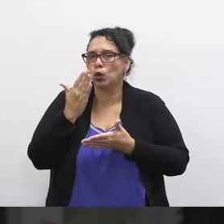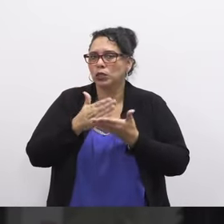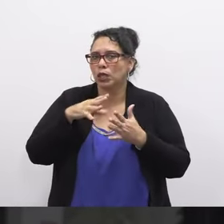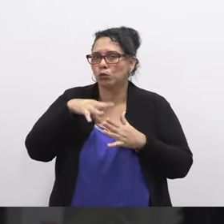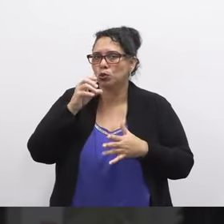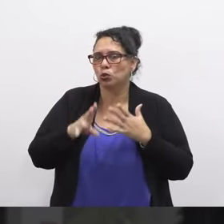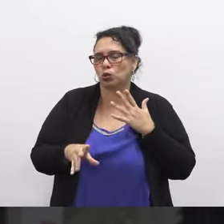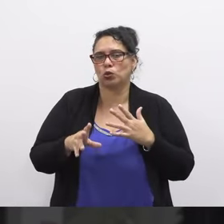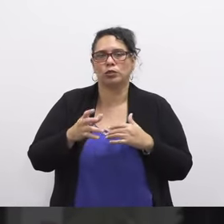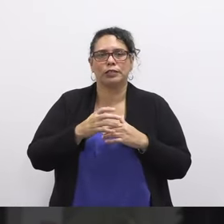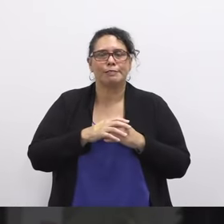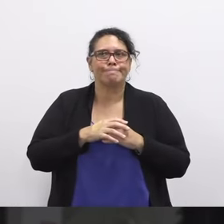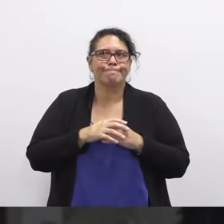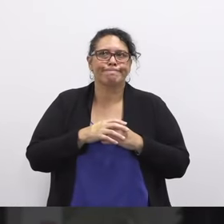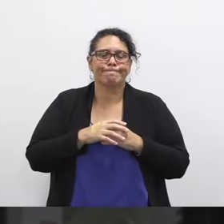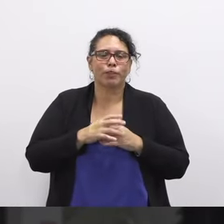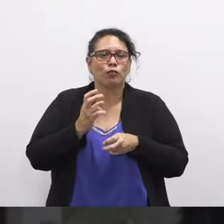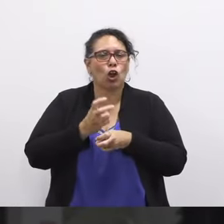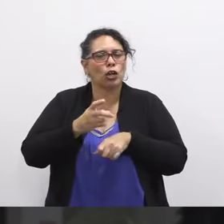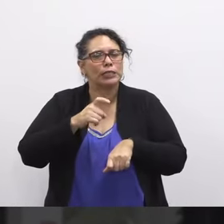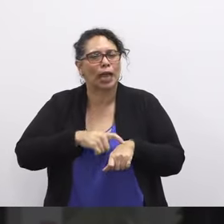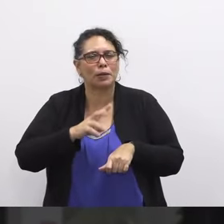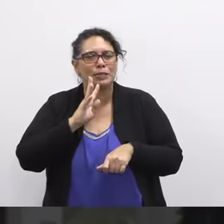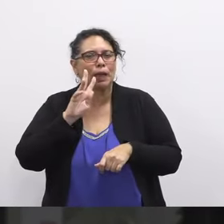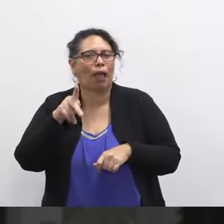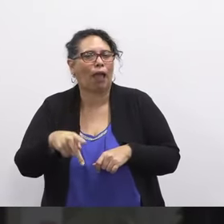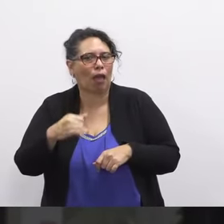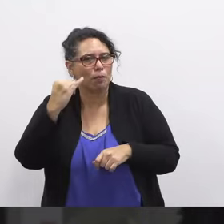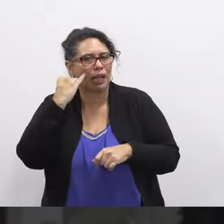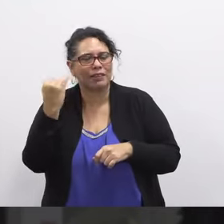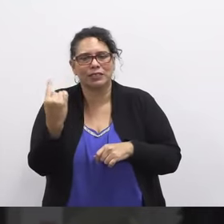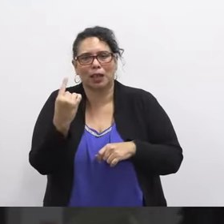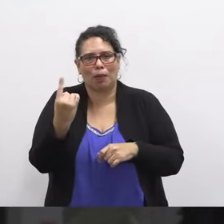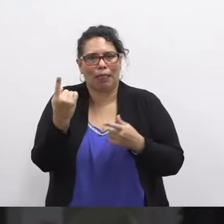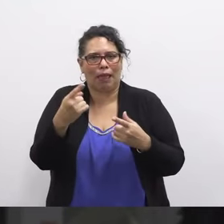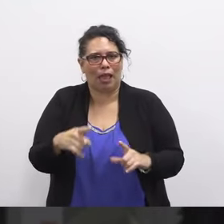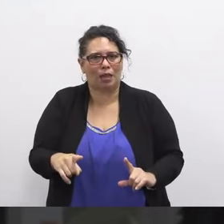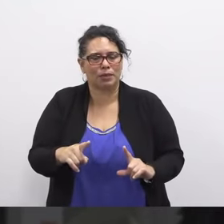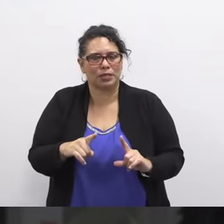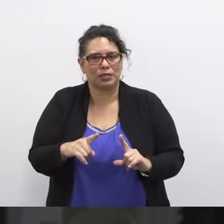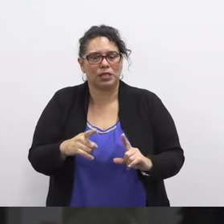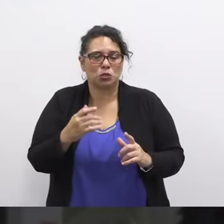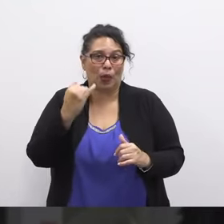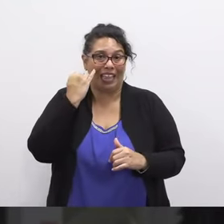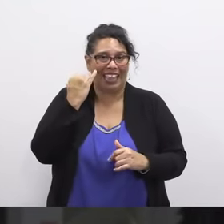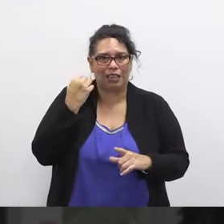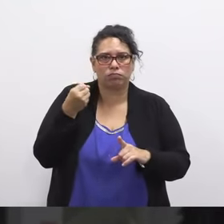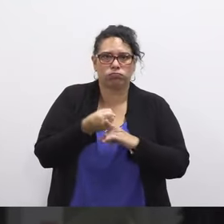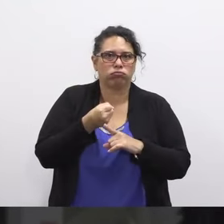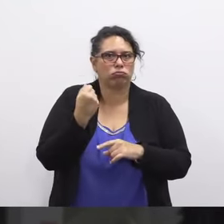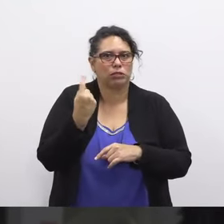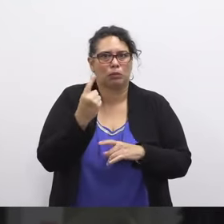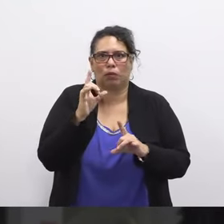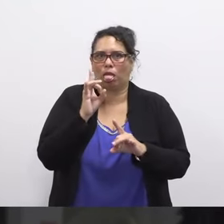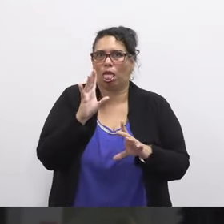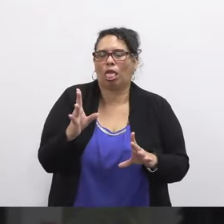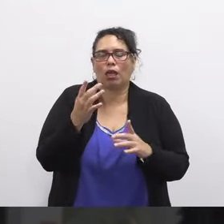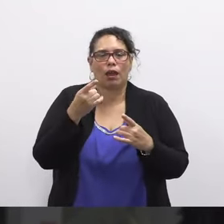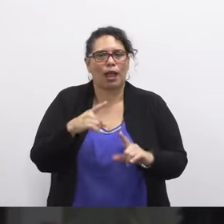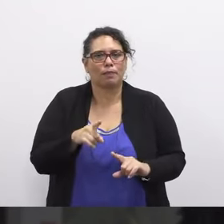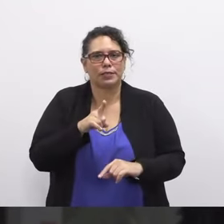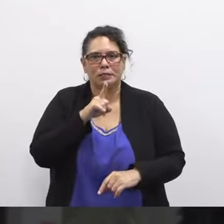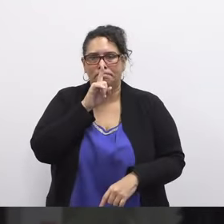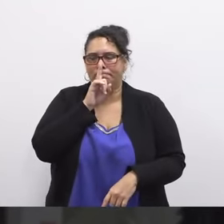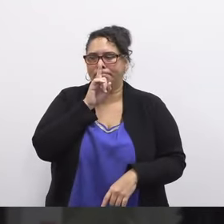up when something happens, so if something were to happen to these students, they will keep it to themselves and continue to be uncomfortable at school. Their learning environment